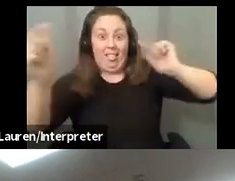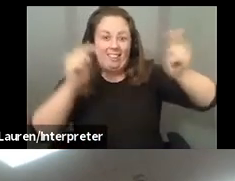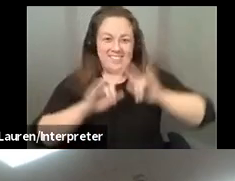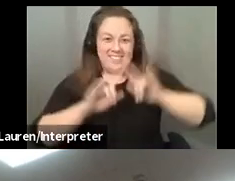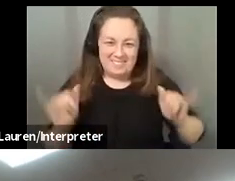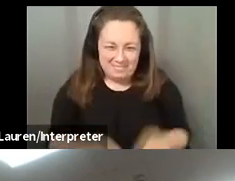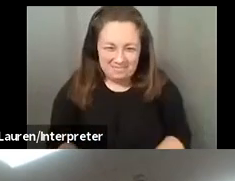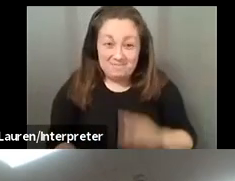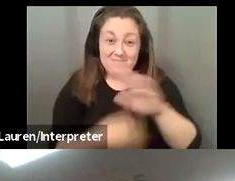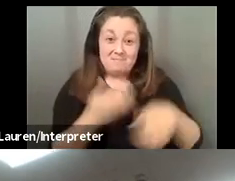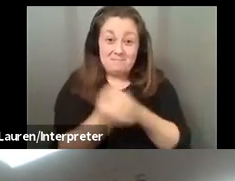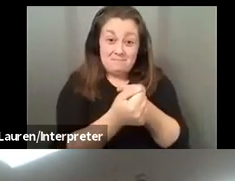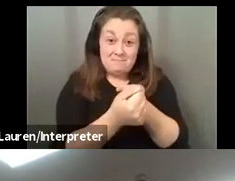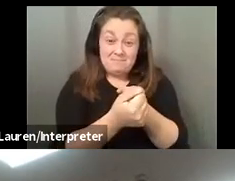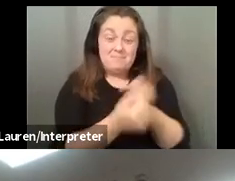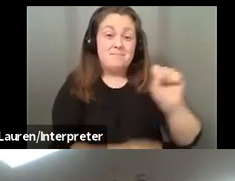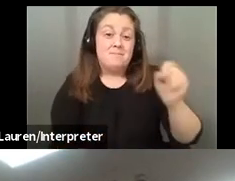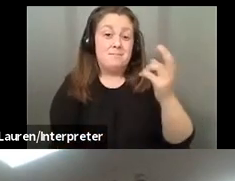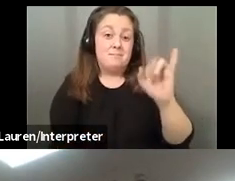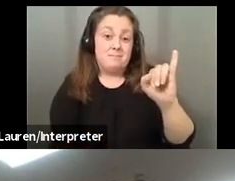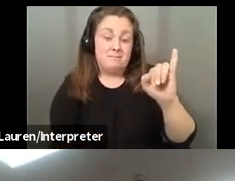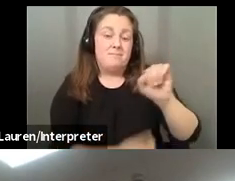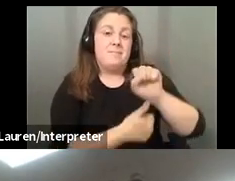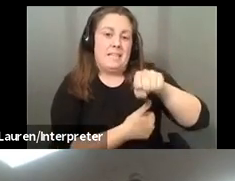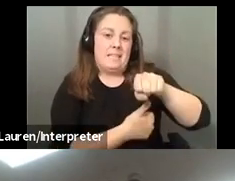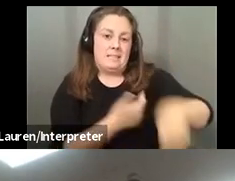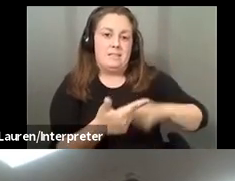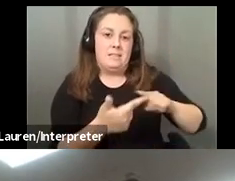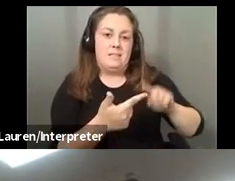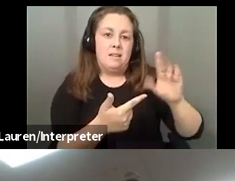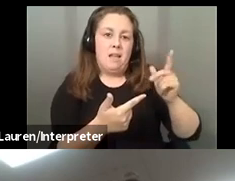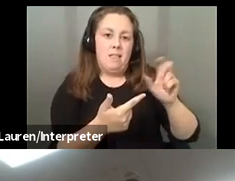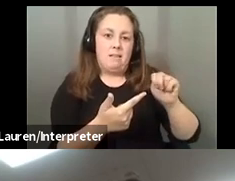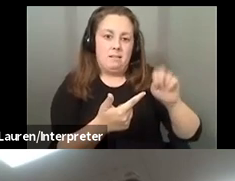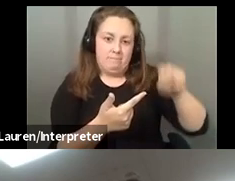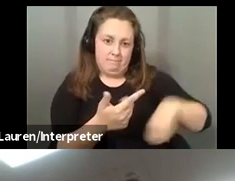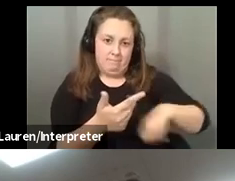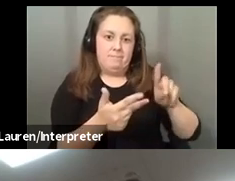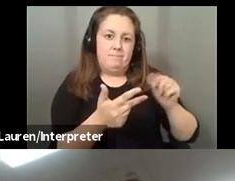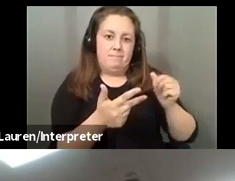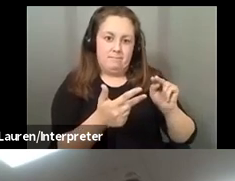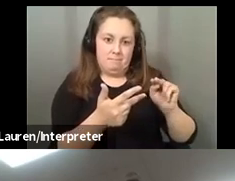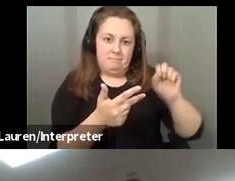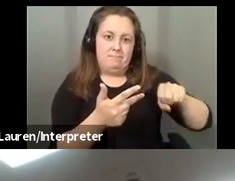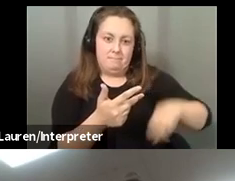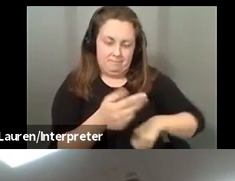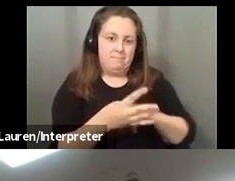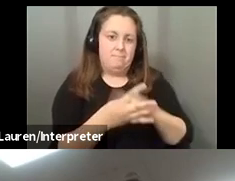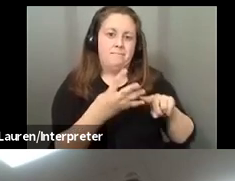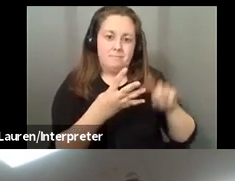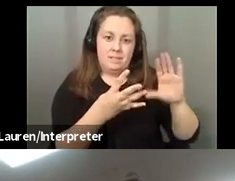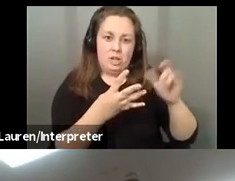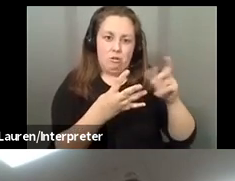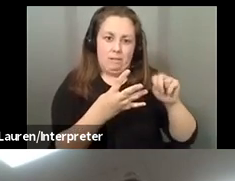all those in favor, Sherry Cohen? Yes. Kathleen Stern? Yes. Dan Sheedy? Yes. Carolyn